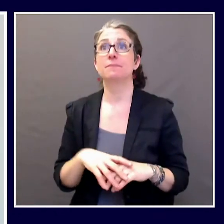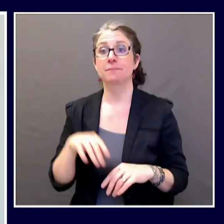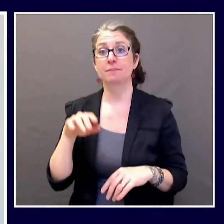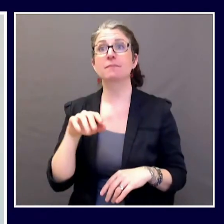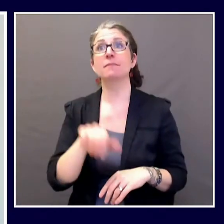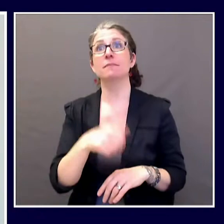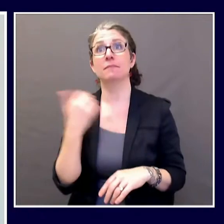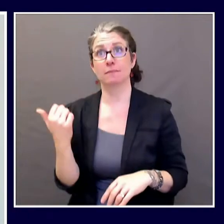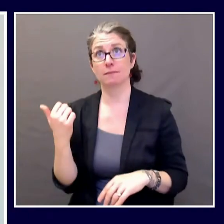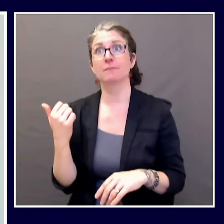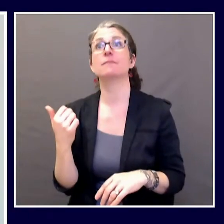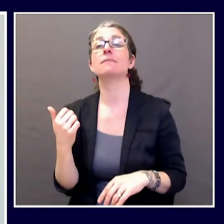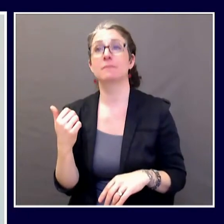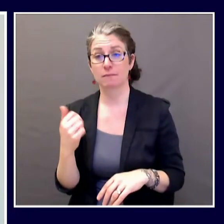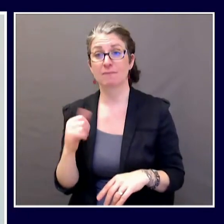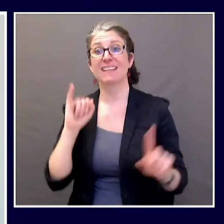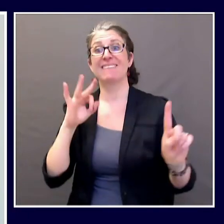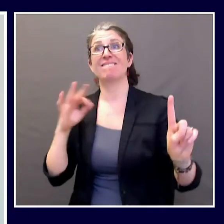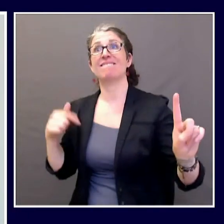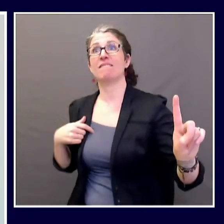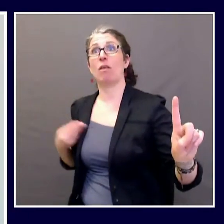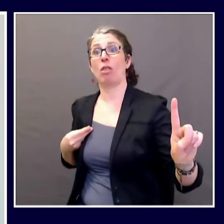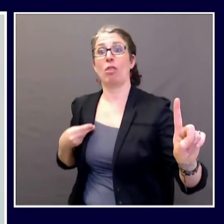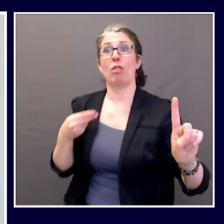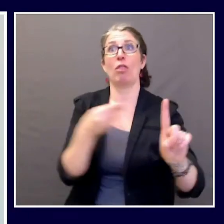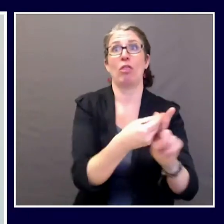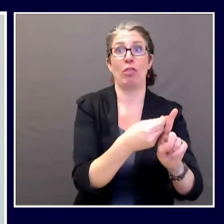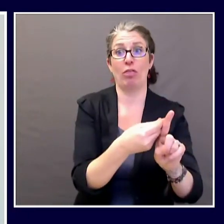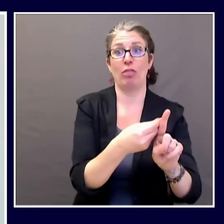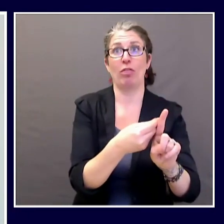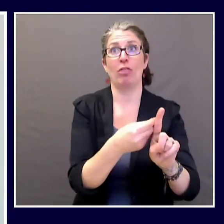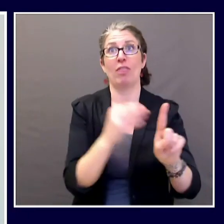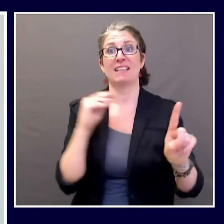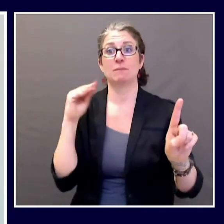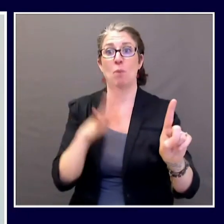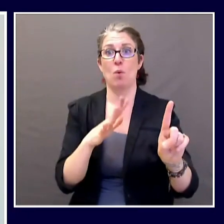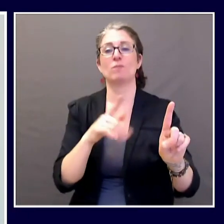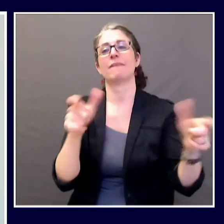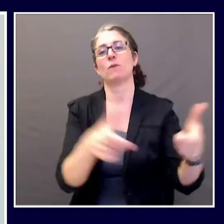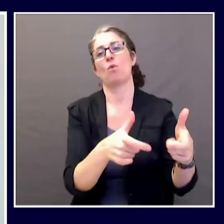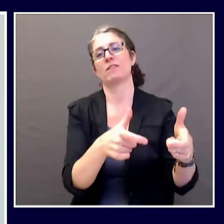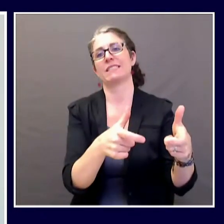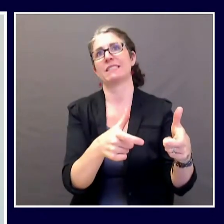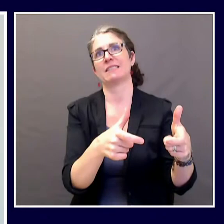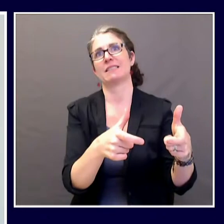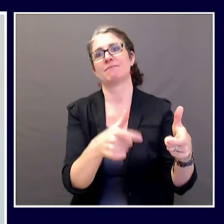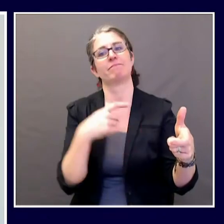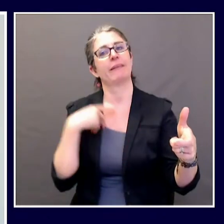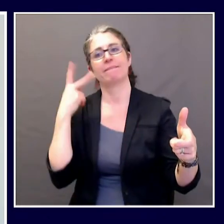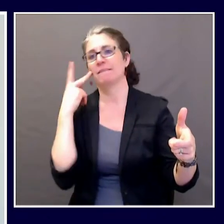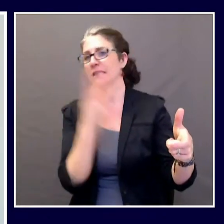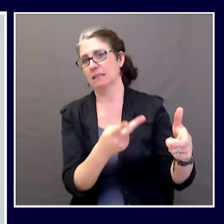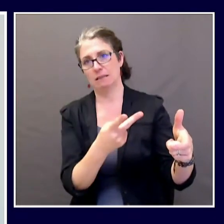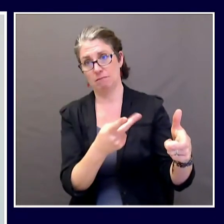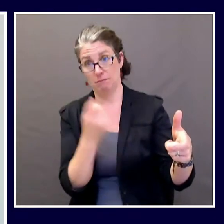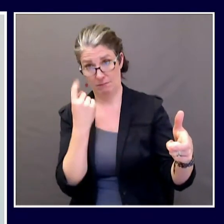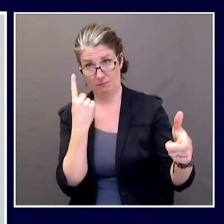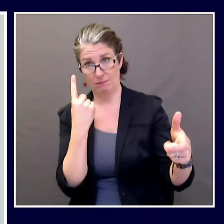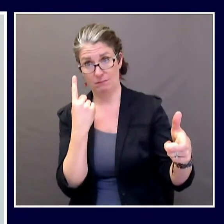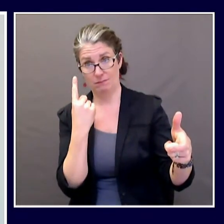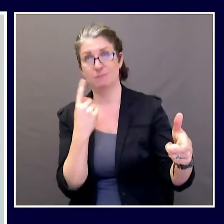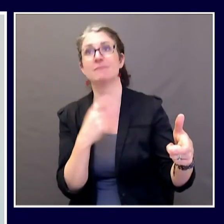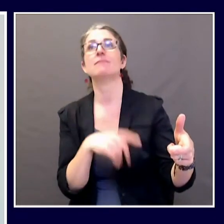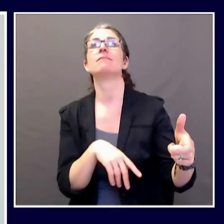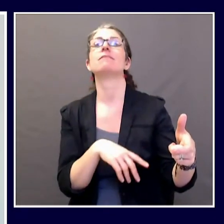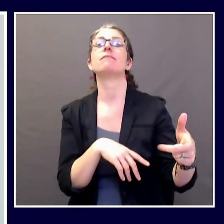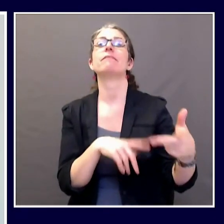positivity rate that high, and when there's not a lot of vaccination among other residents. So it's very narrow circumstances